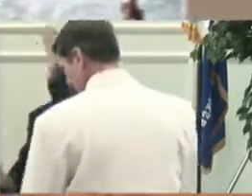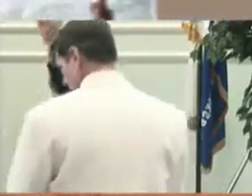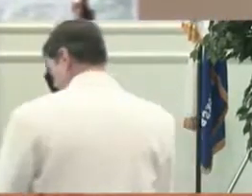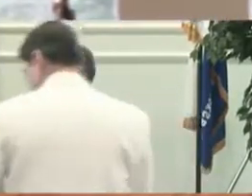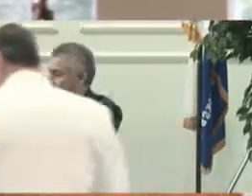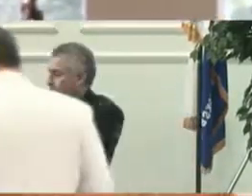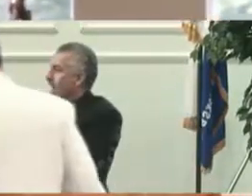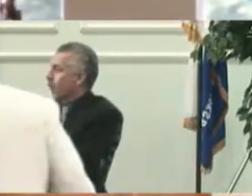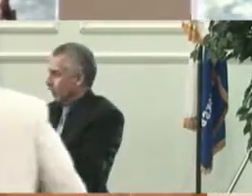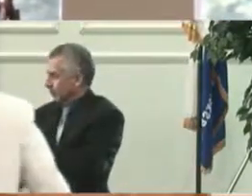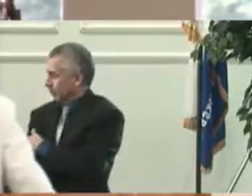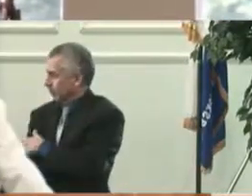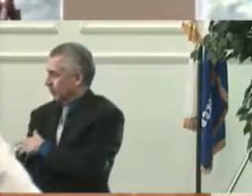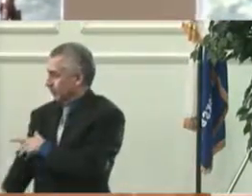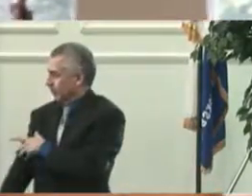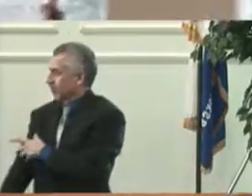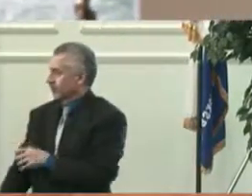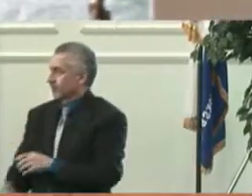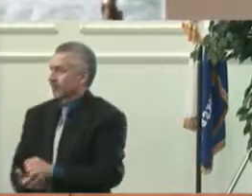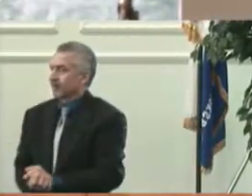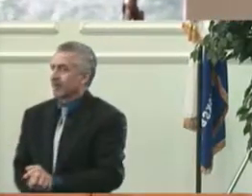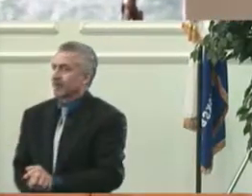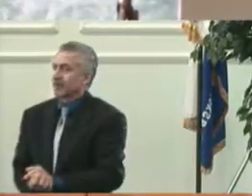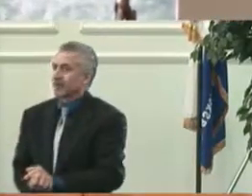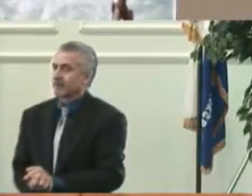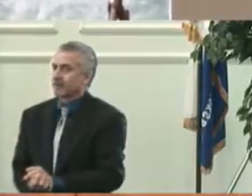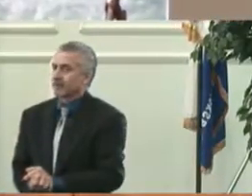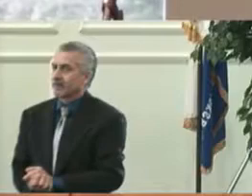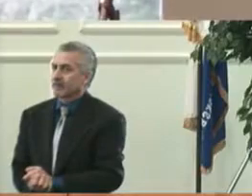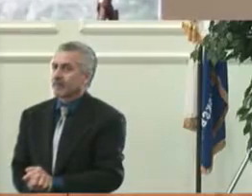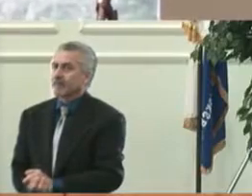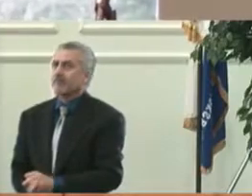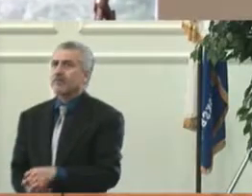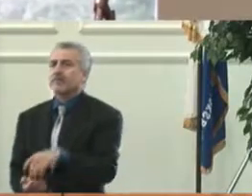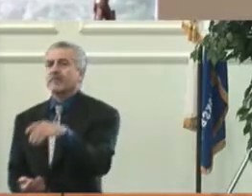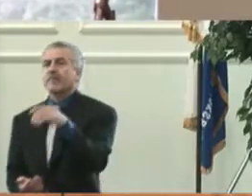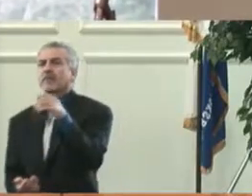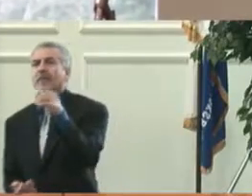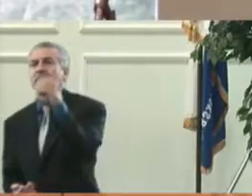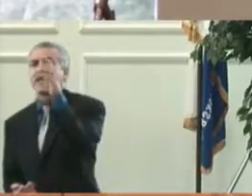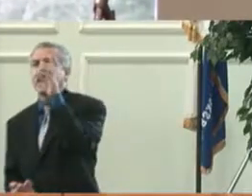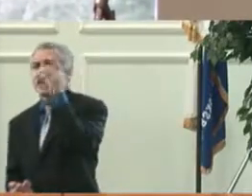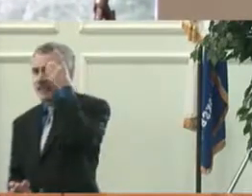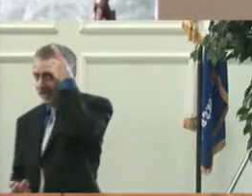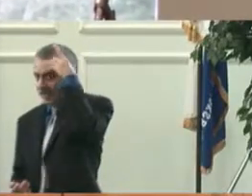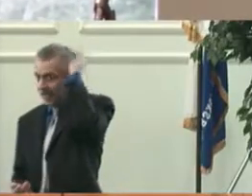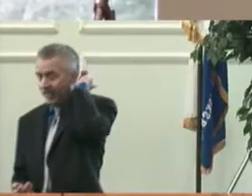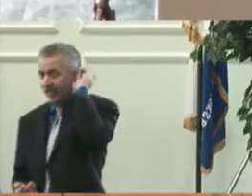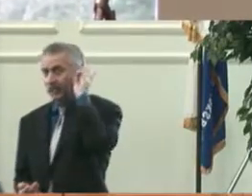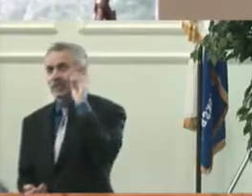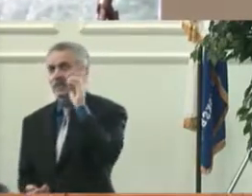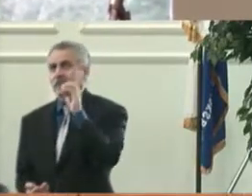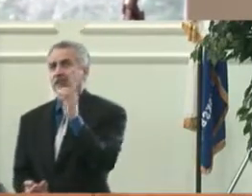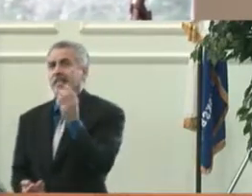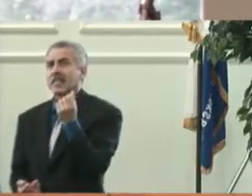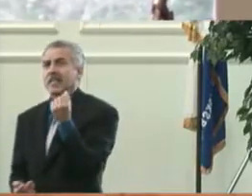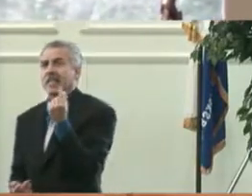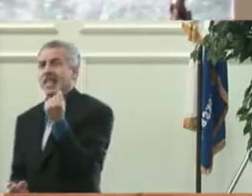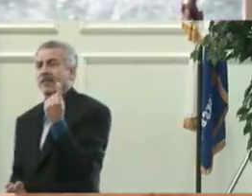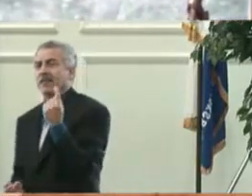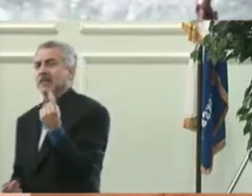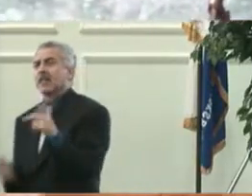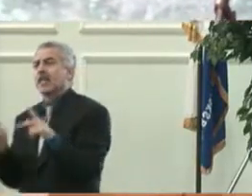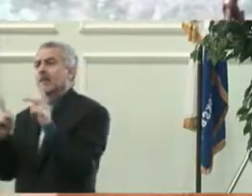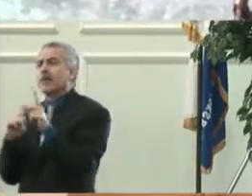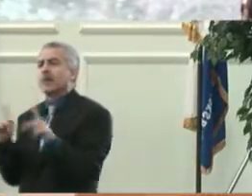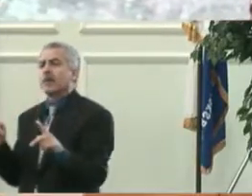in God. So as we look at Daniel 11, and as we have looked at the other chapters, sometimes people get lost